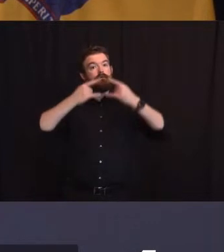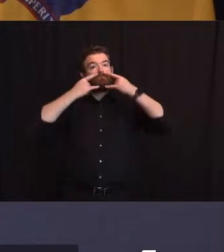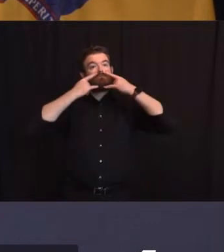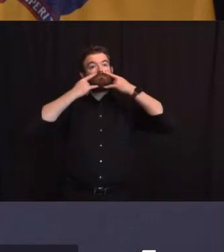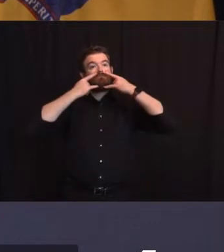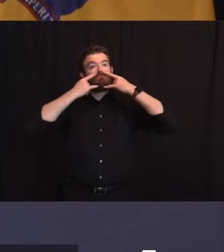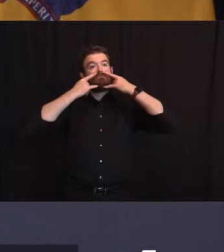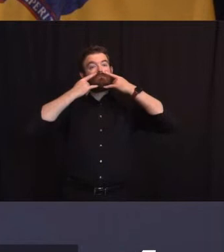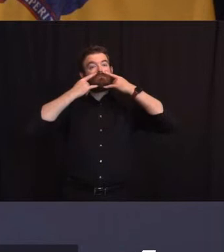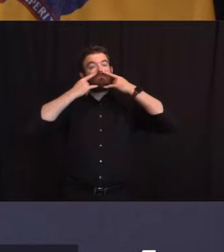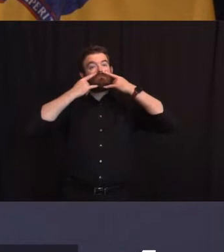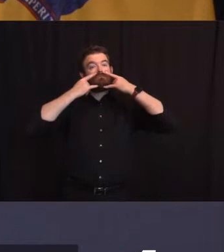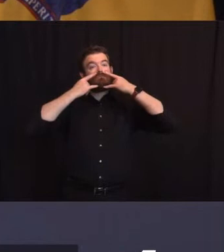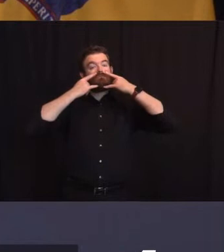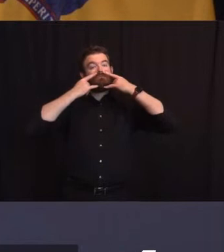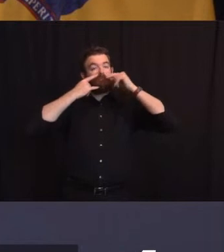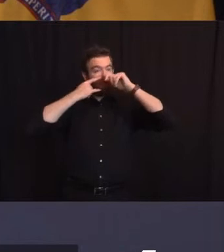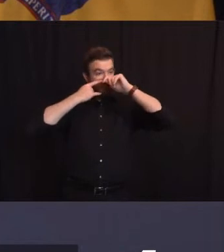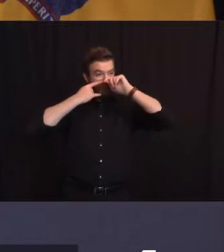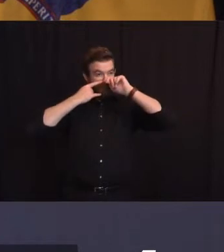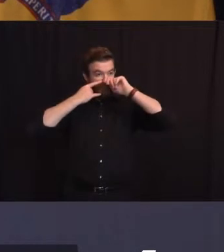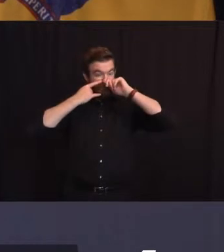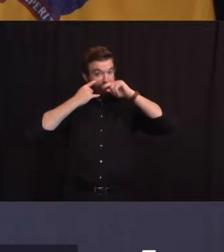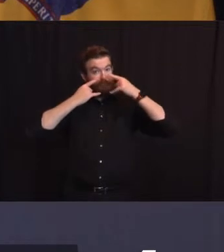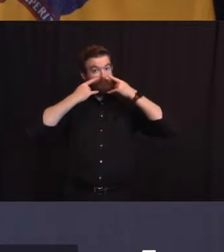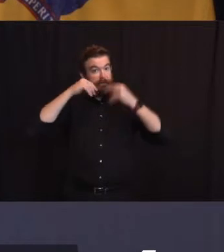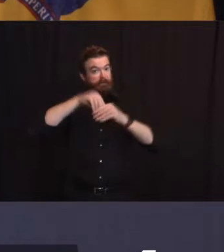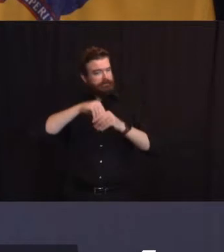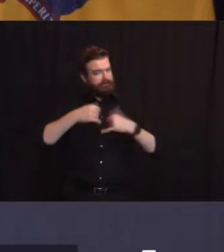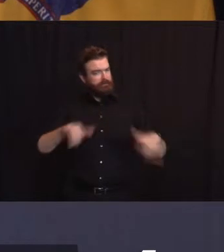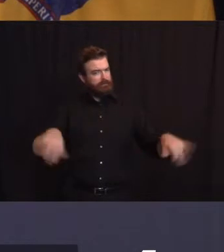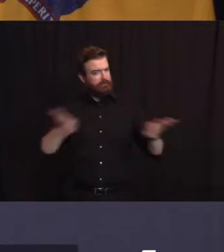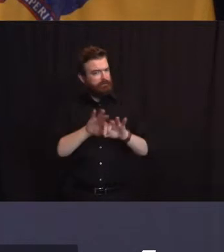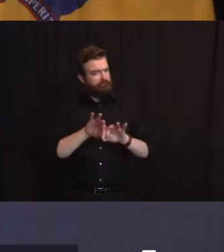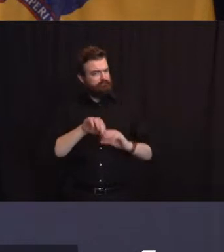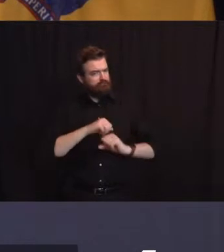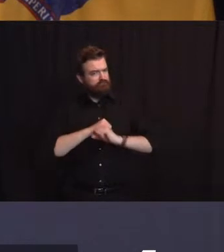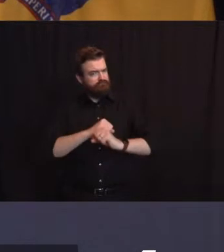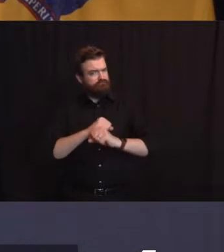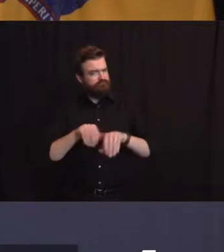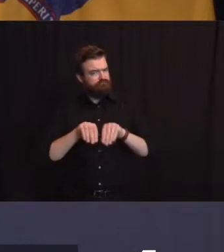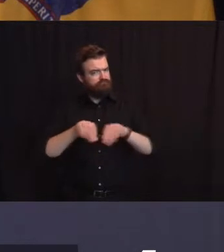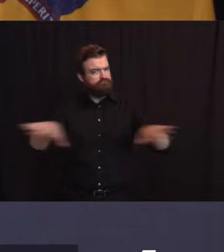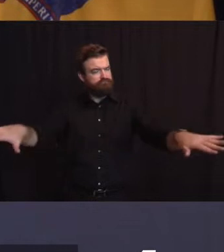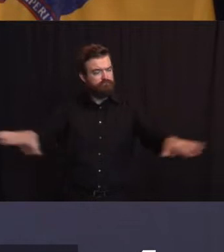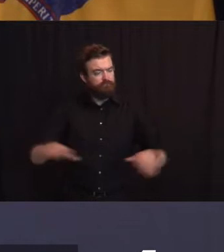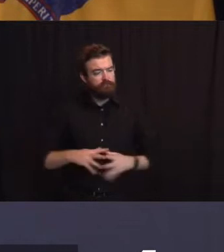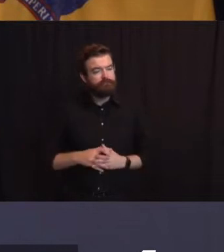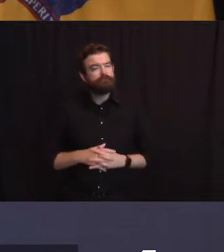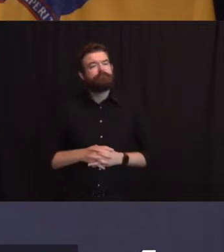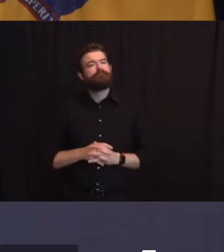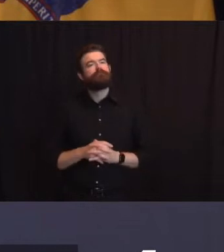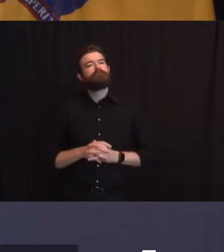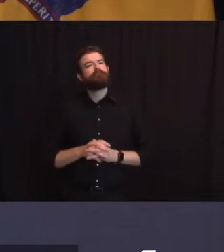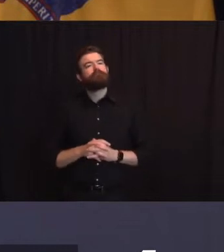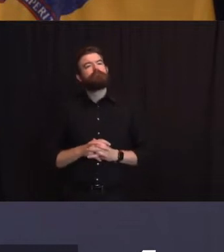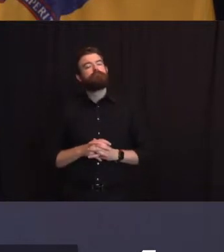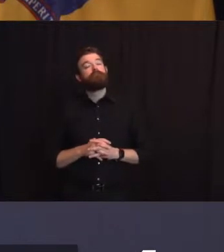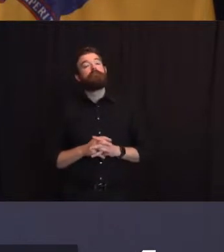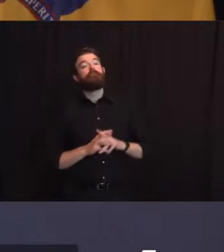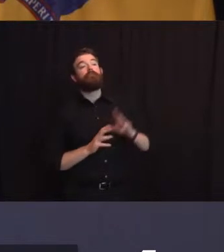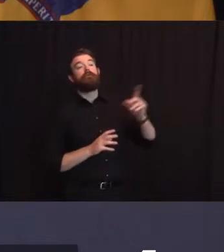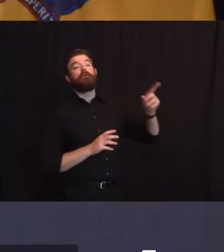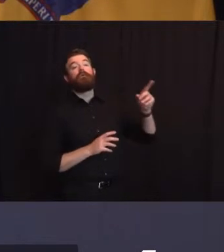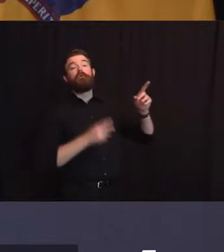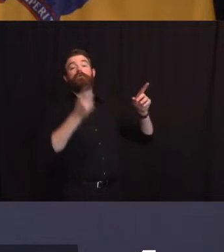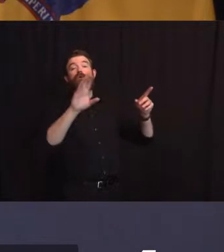prophylactic against the spread of the virus. And I think to quote him as I understand it, at the same time, if you've been vaccinated,